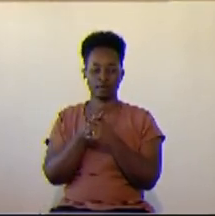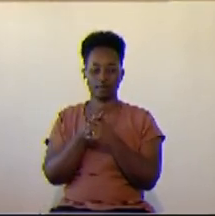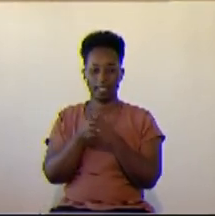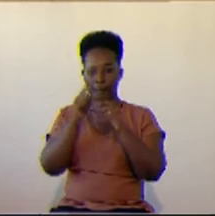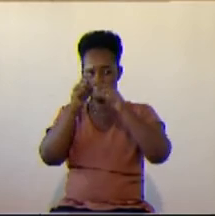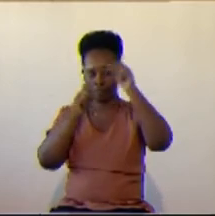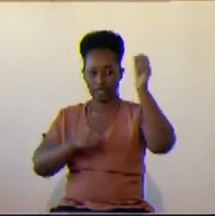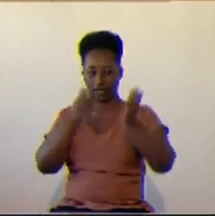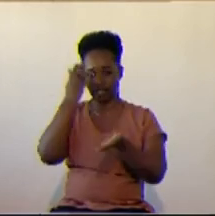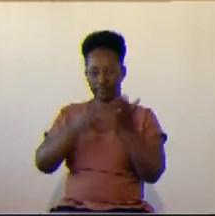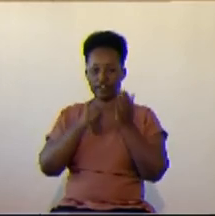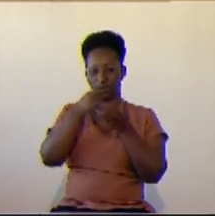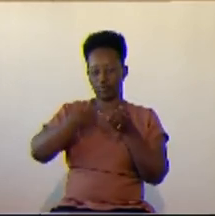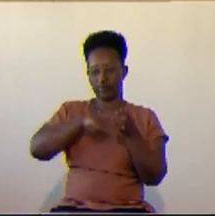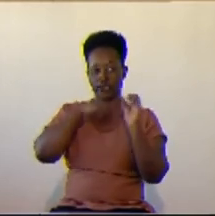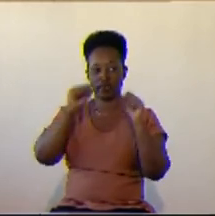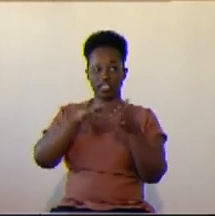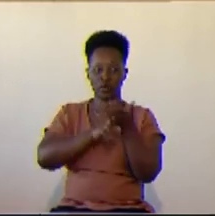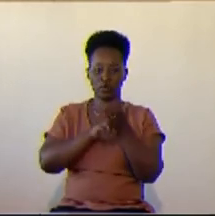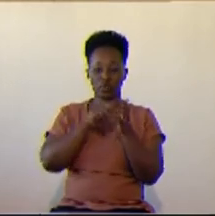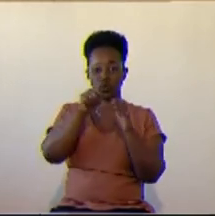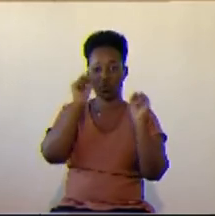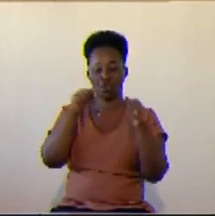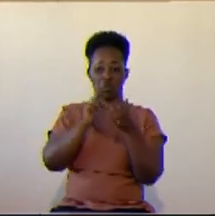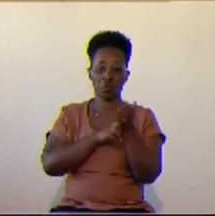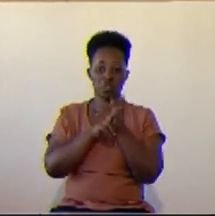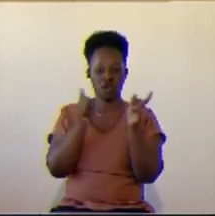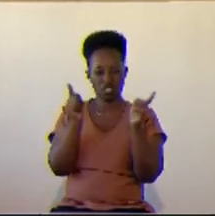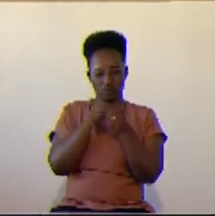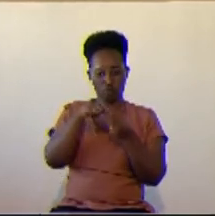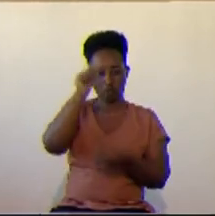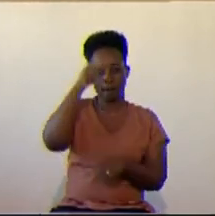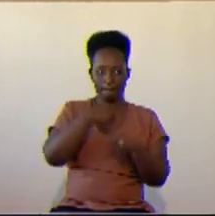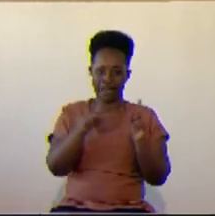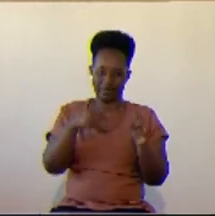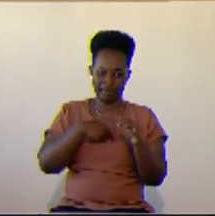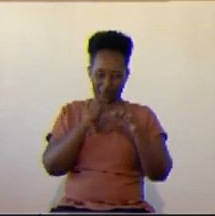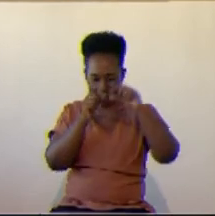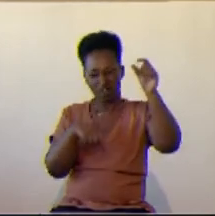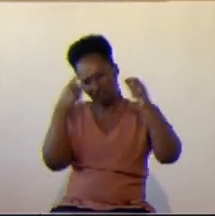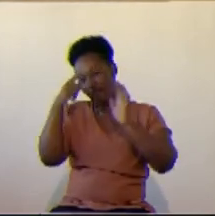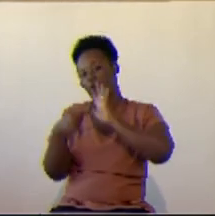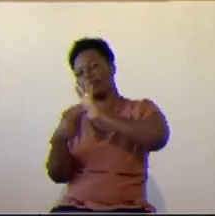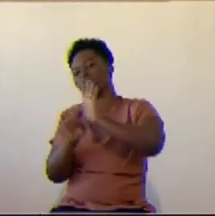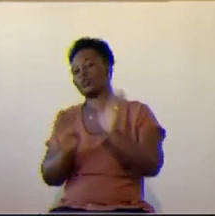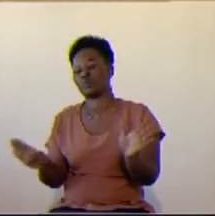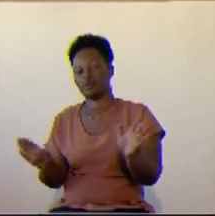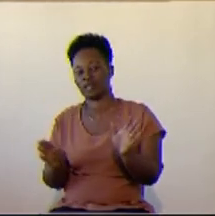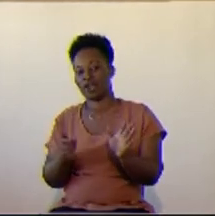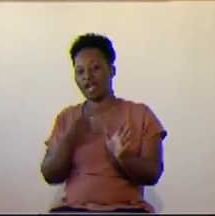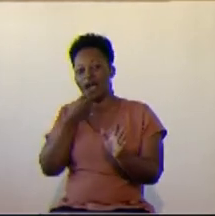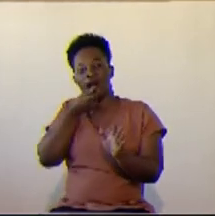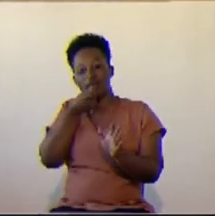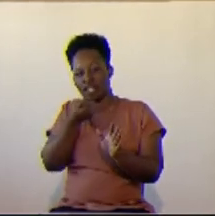measuring device we can use. You can use a smaller ruler, but for me, let me use this just for demonstration. The assumption